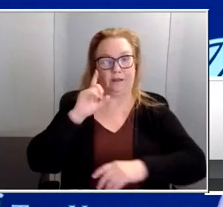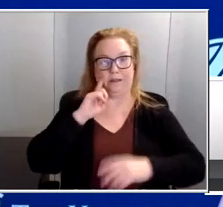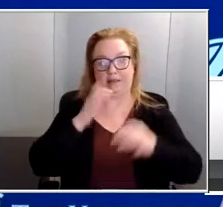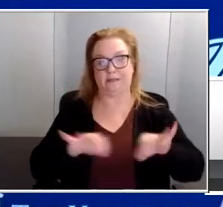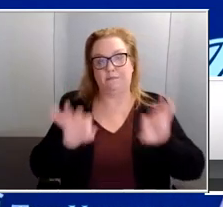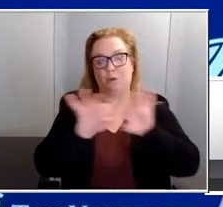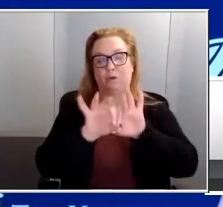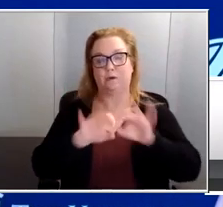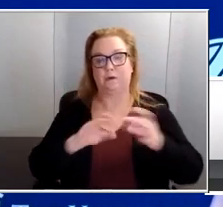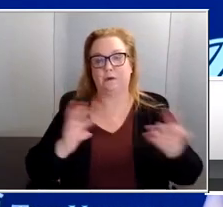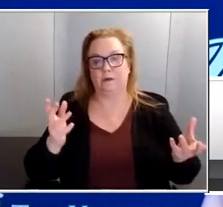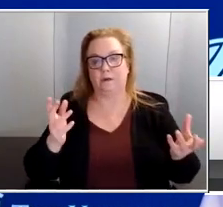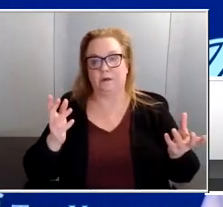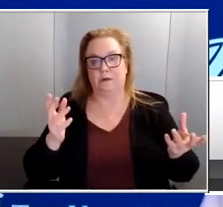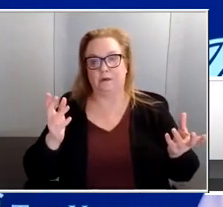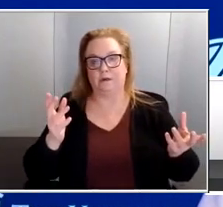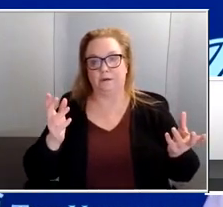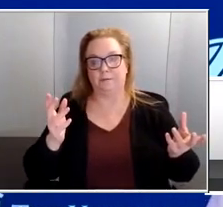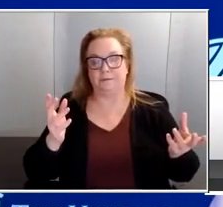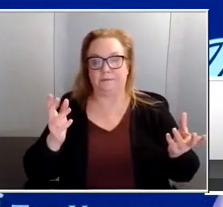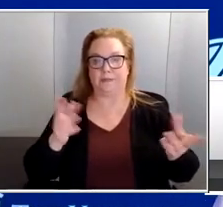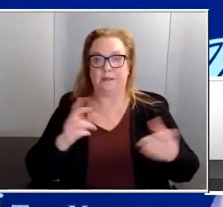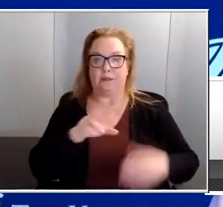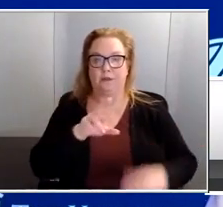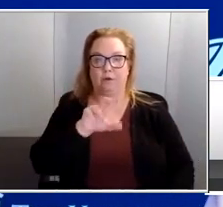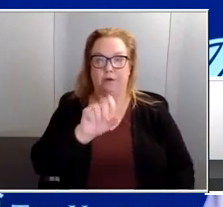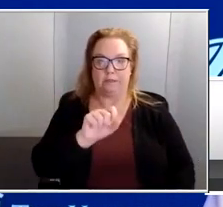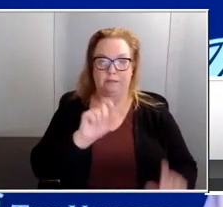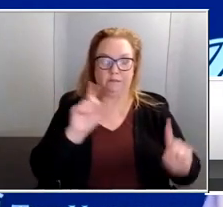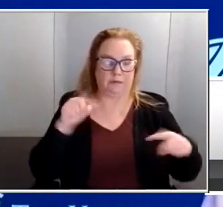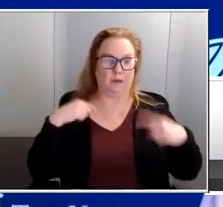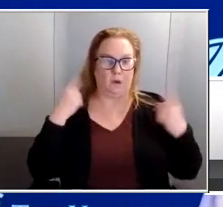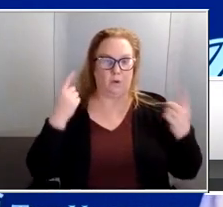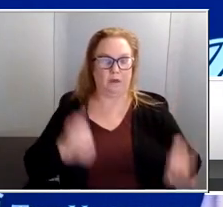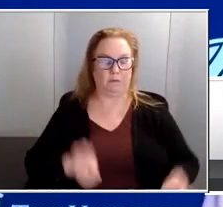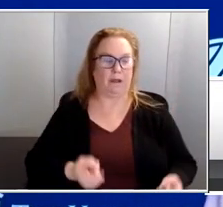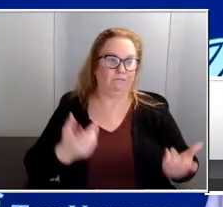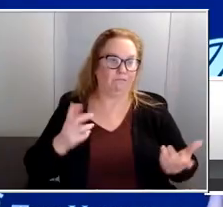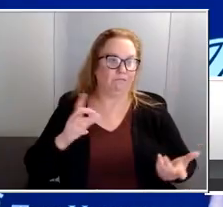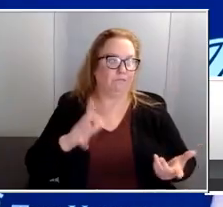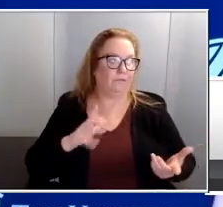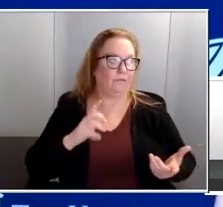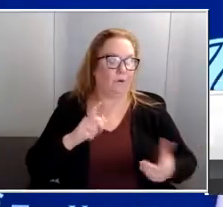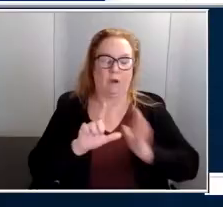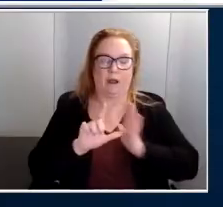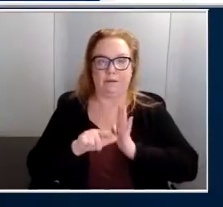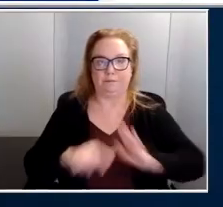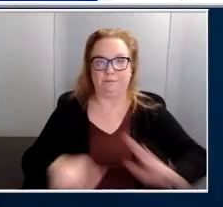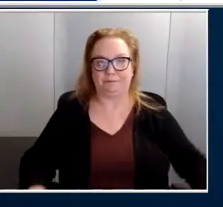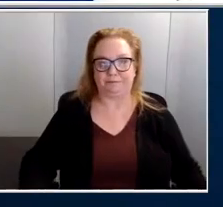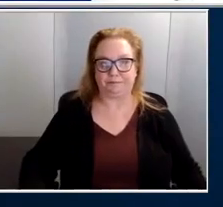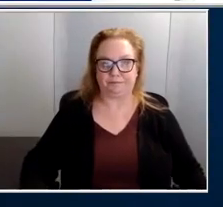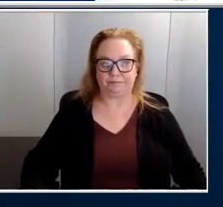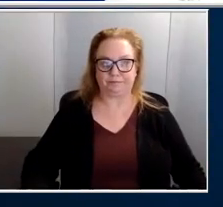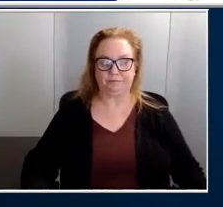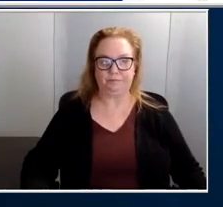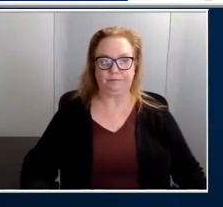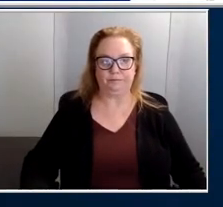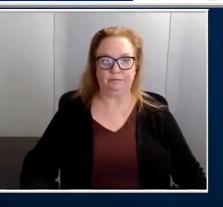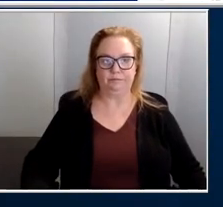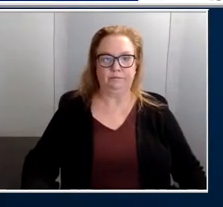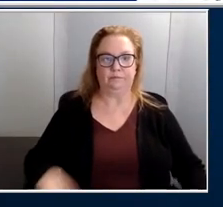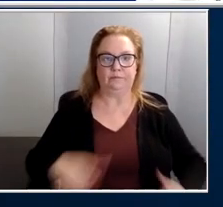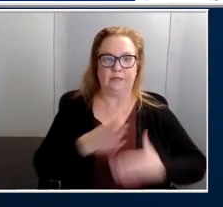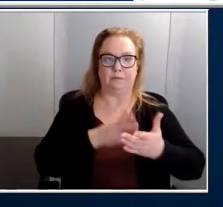But just as to your point, the United States has been going about that for quite some time. Yeah, and I think it is just part of our